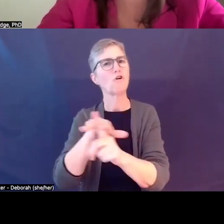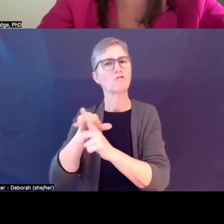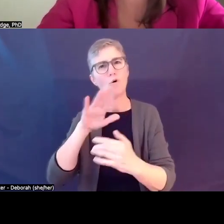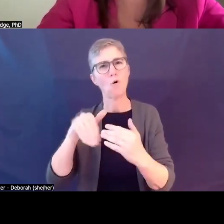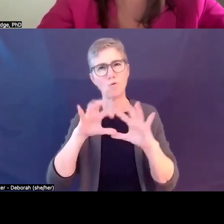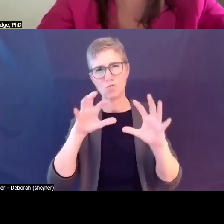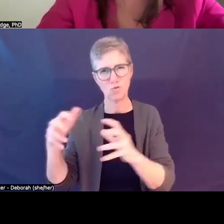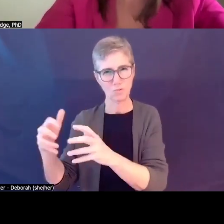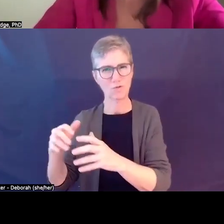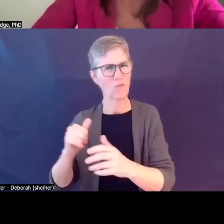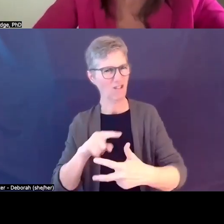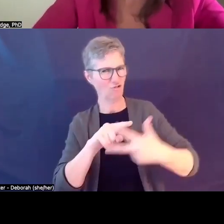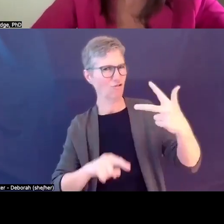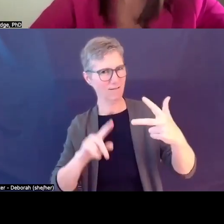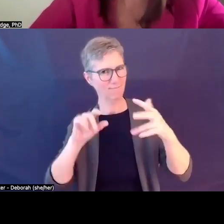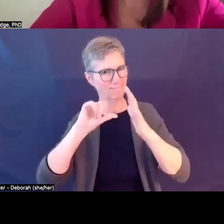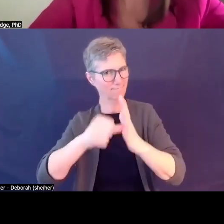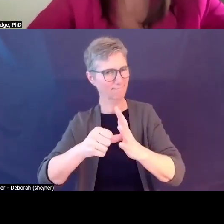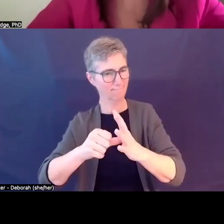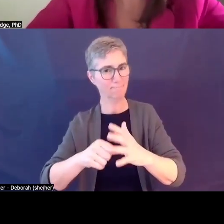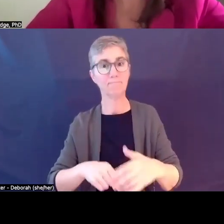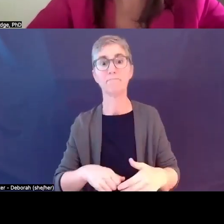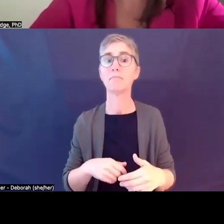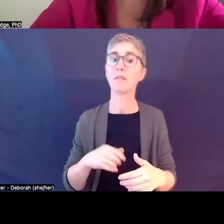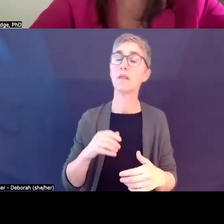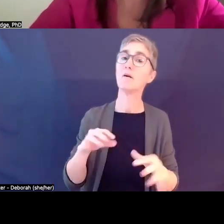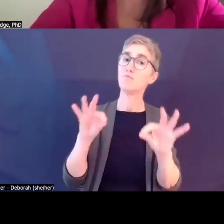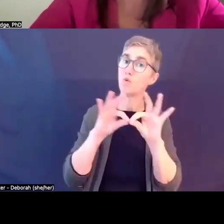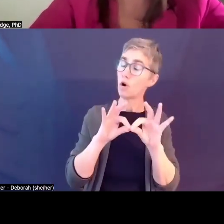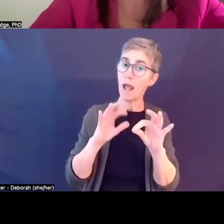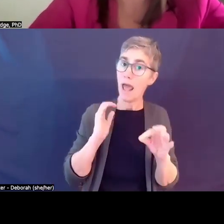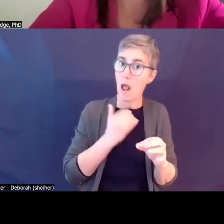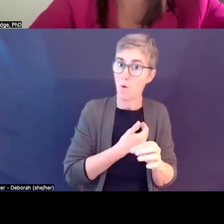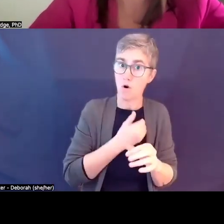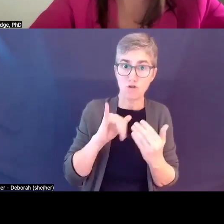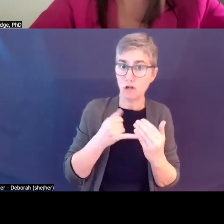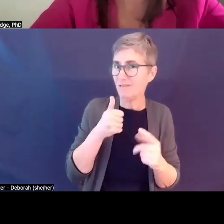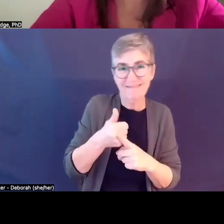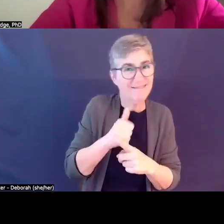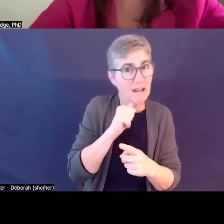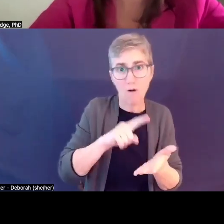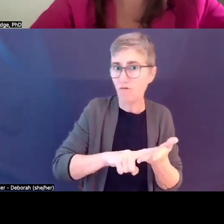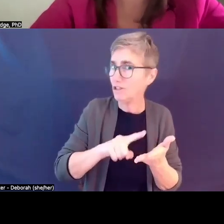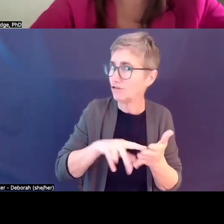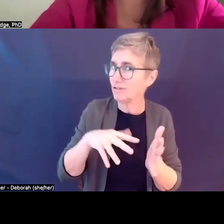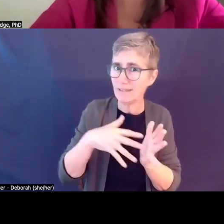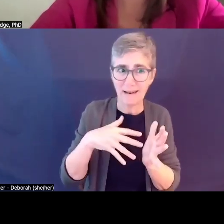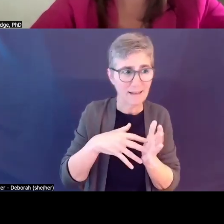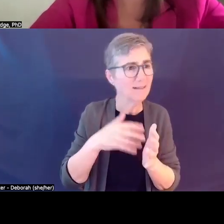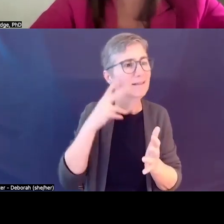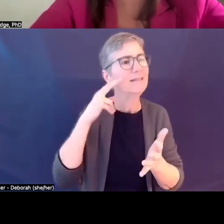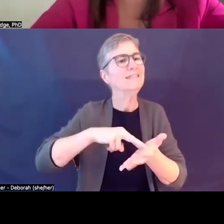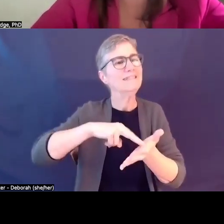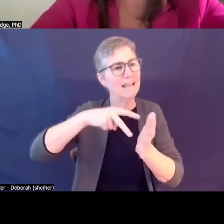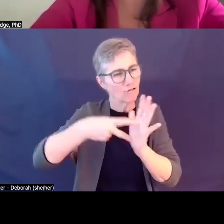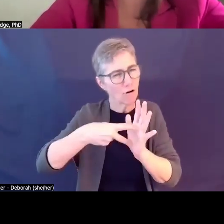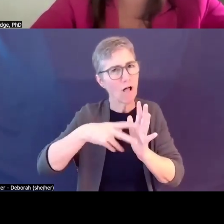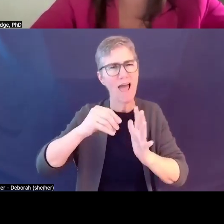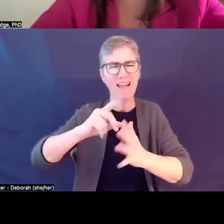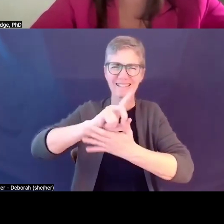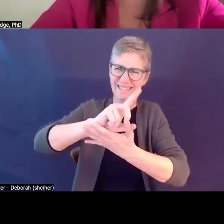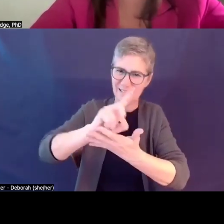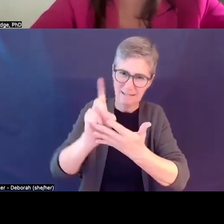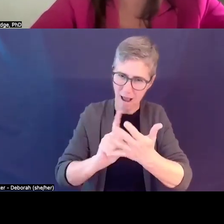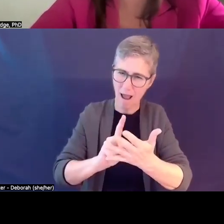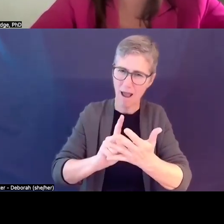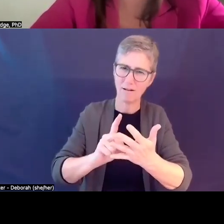slide. It's important to note that our project is not a research study. It is an intentional and rigorously designed